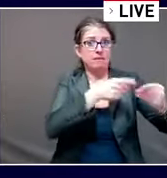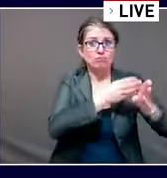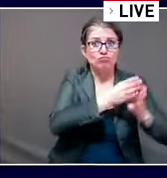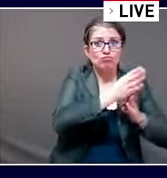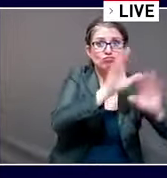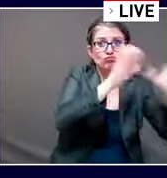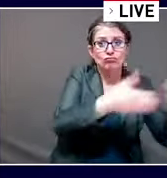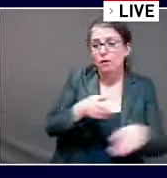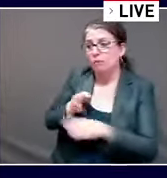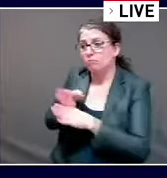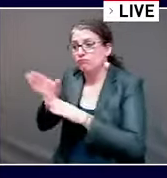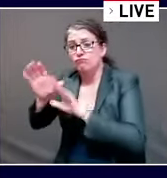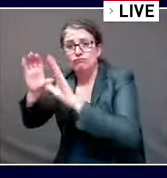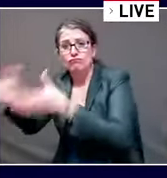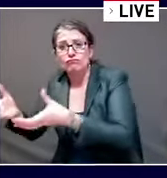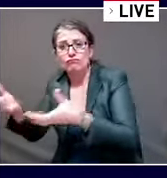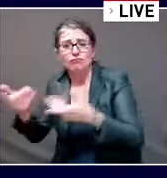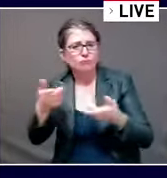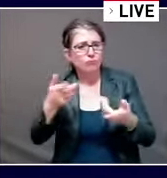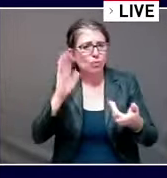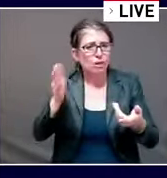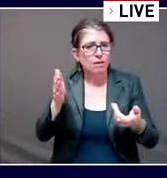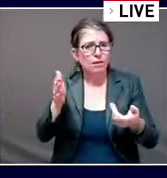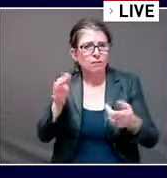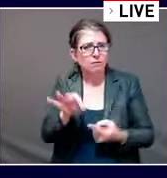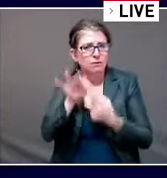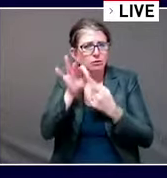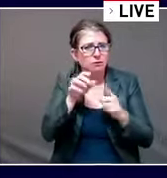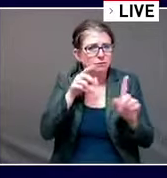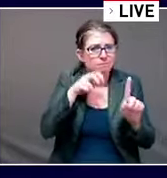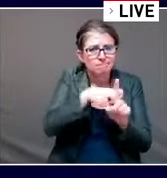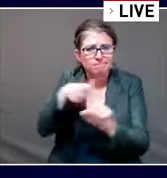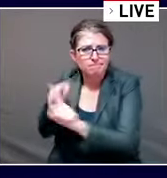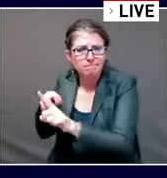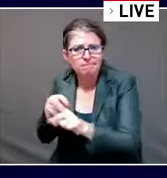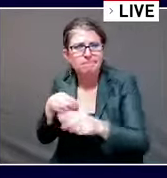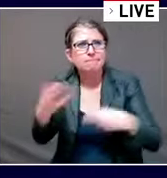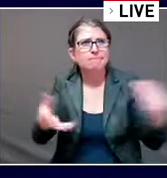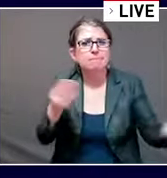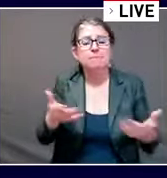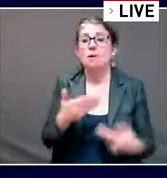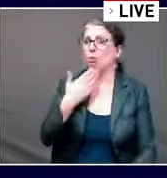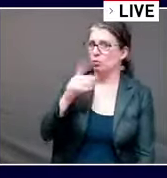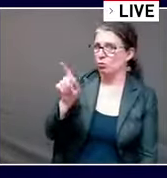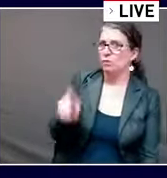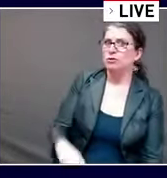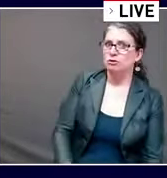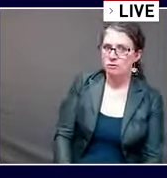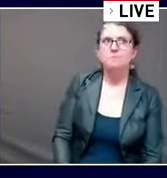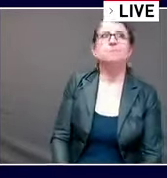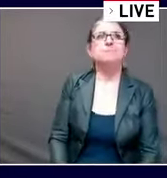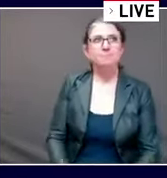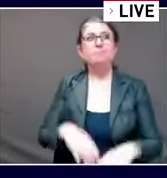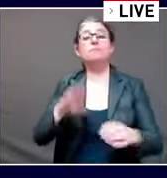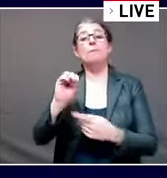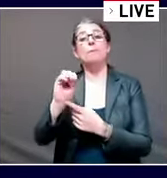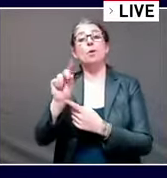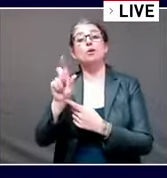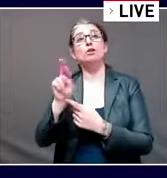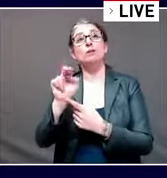first comment on the differences and why that matters. As your question noted, the Moderna vaccine does not require the ultra